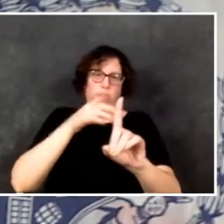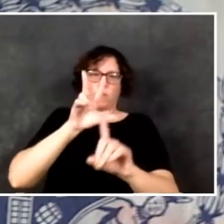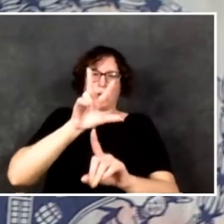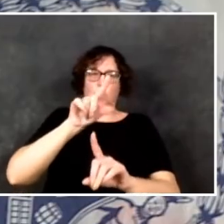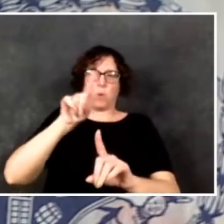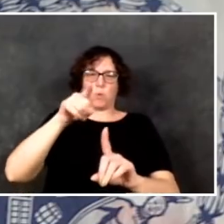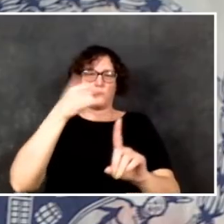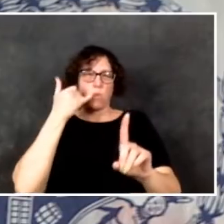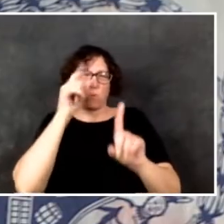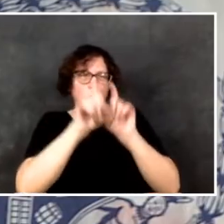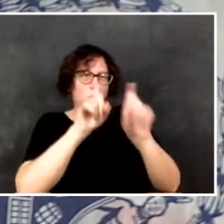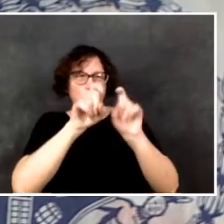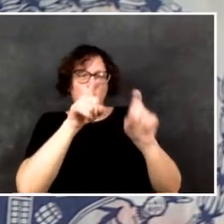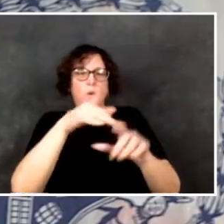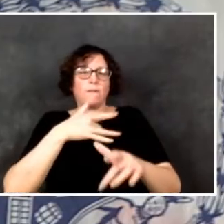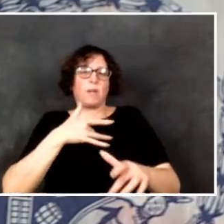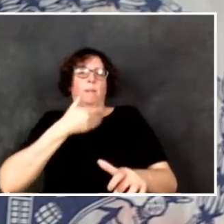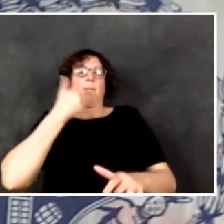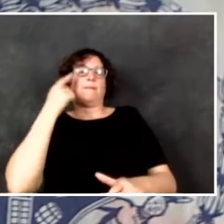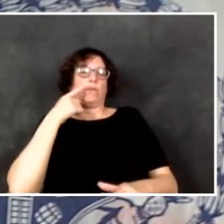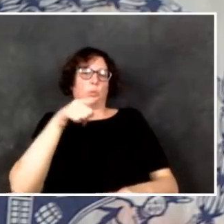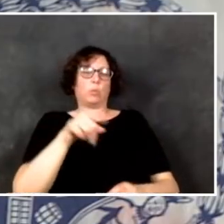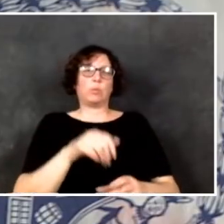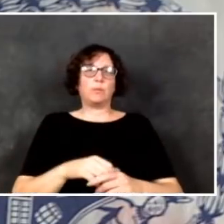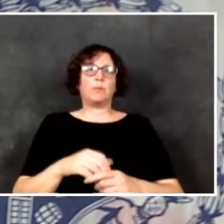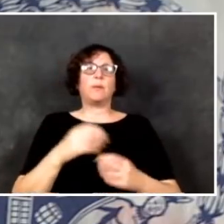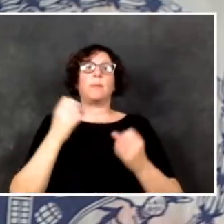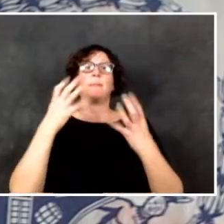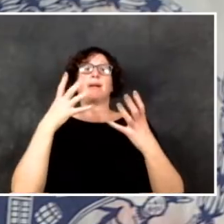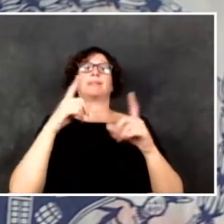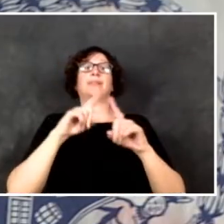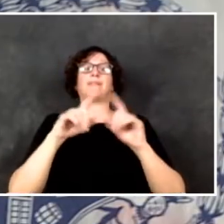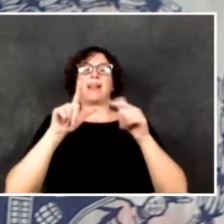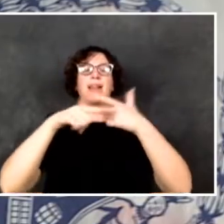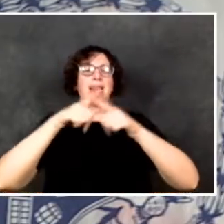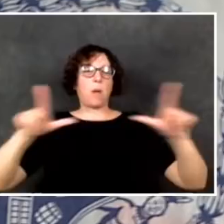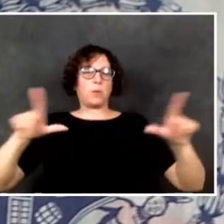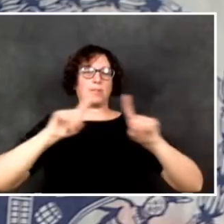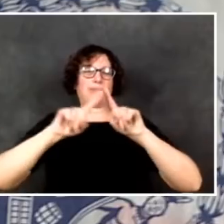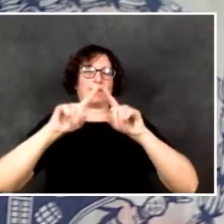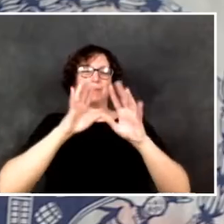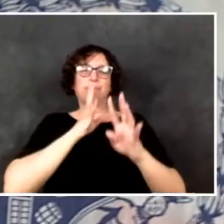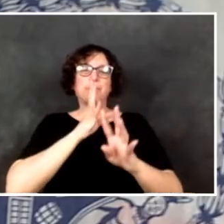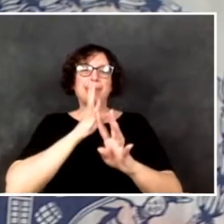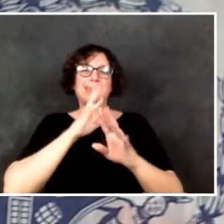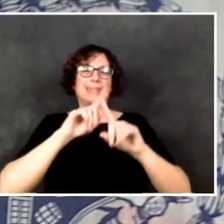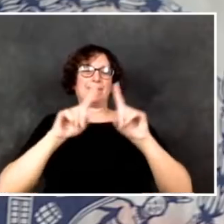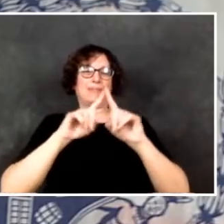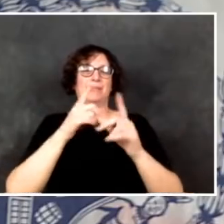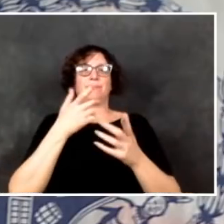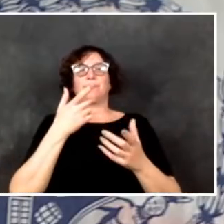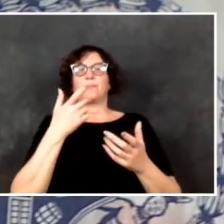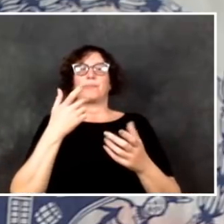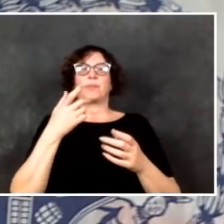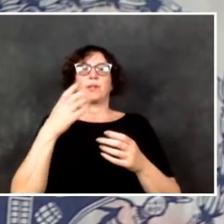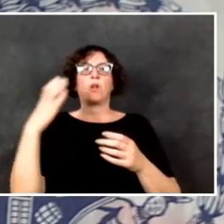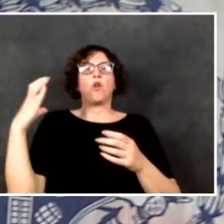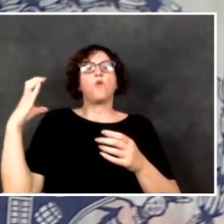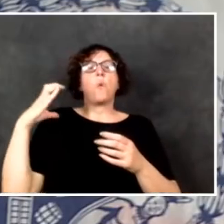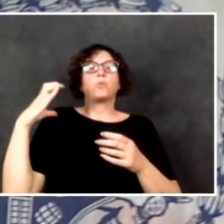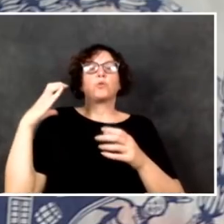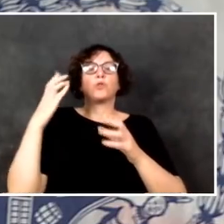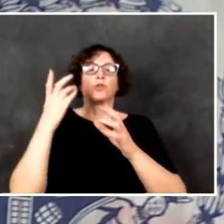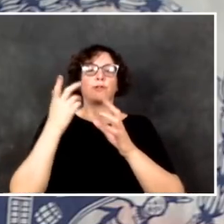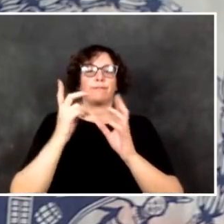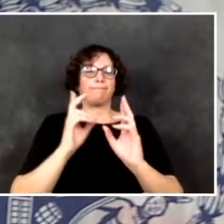helpline in multiple languages that's available to them constantly. They have like coaching, if you will, how to figure out how to do this best, because the parents are going to be